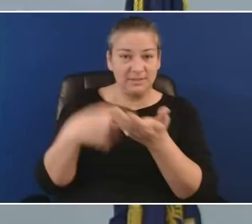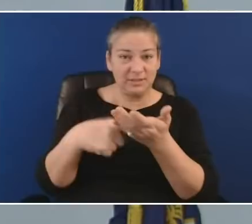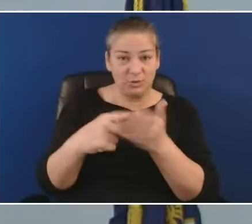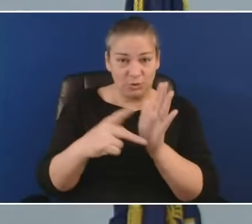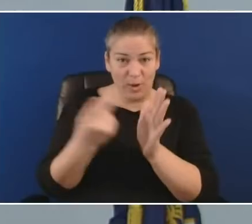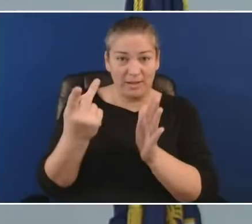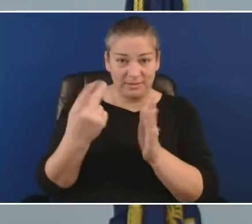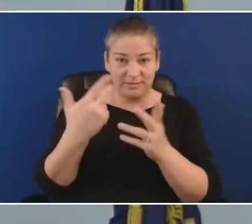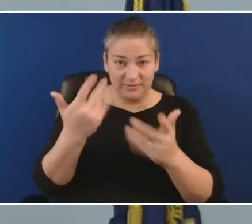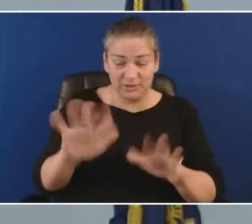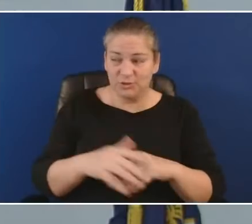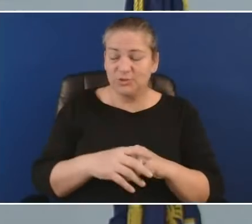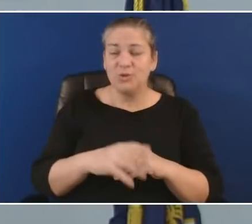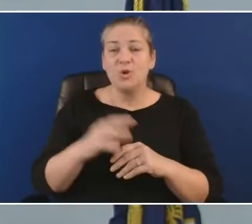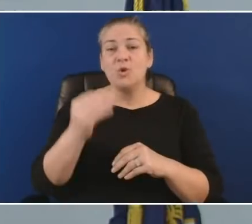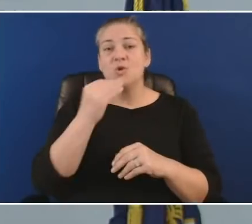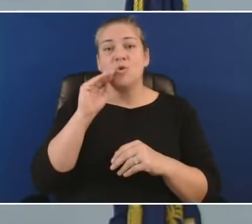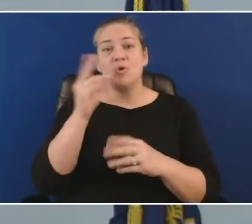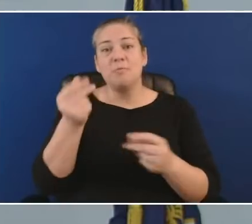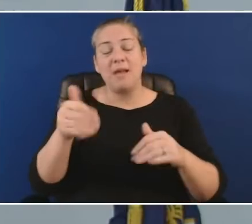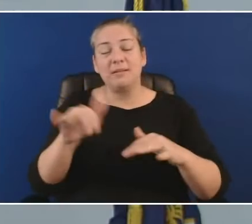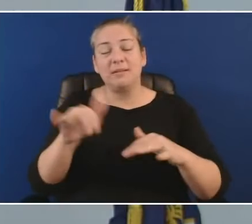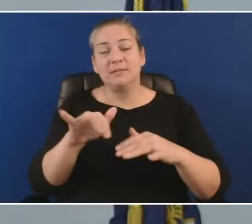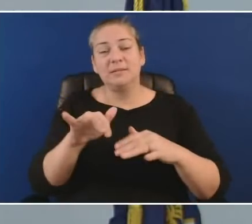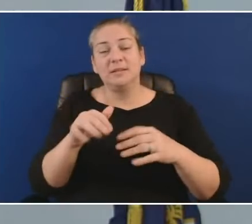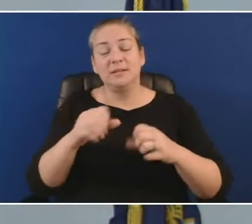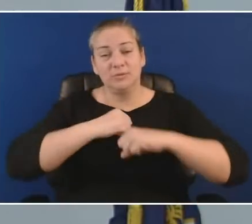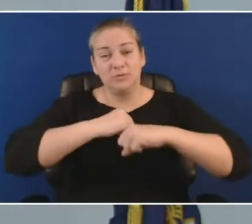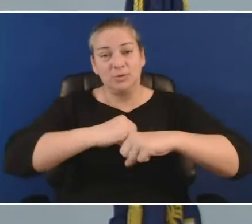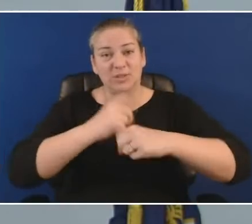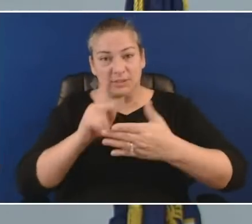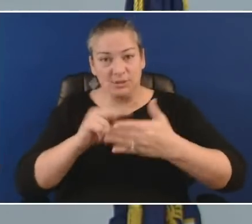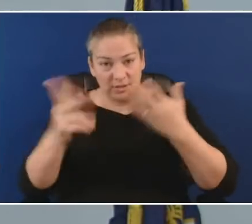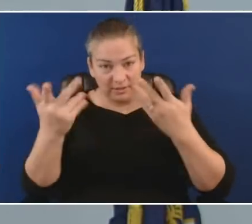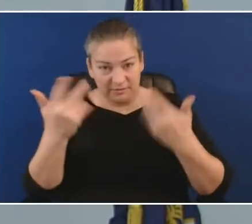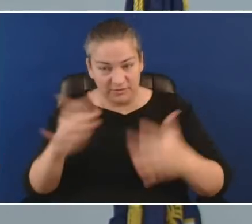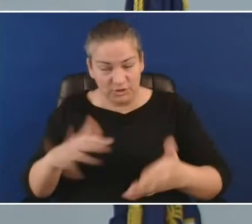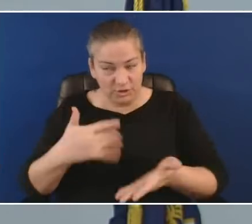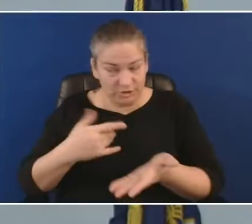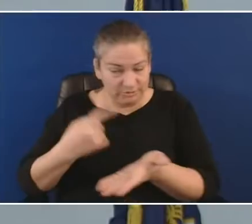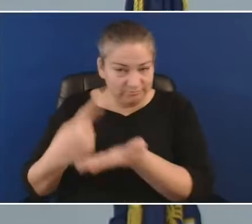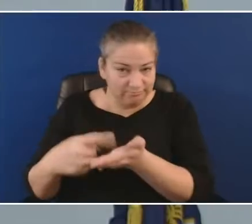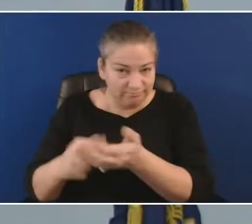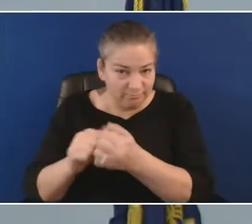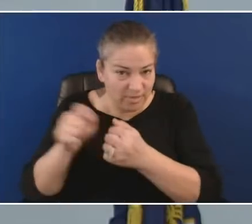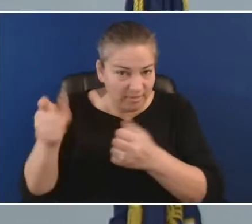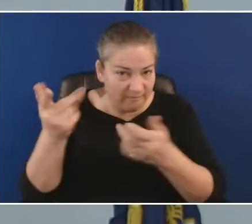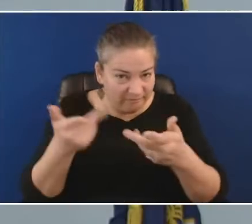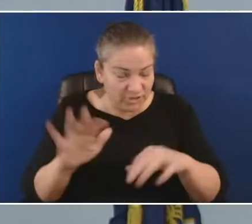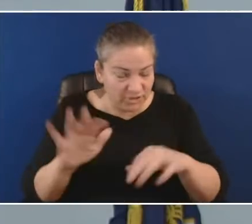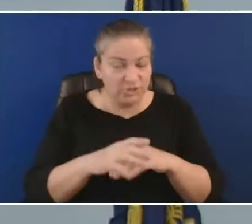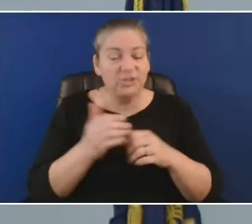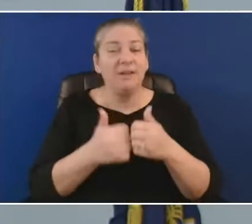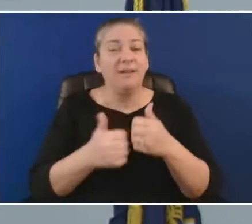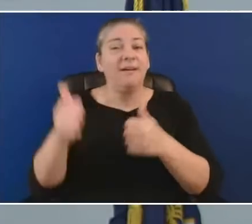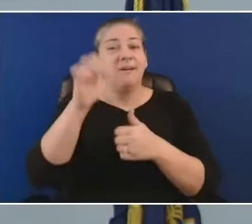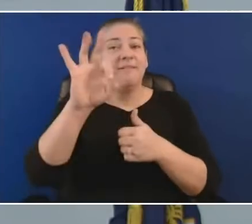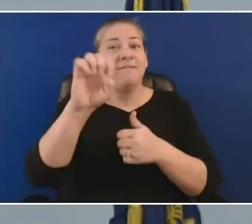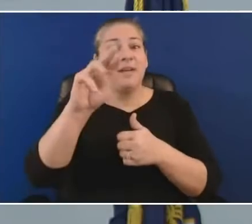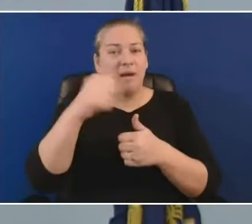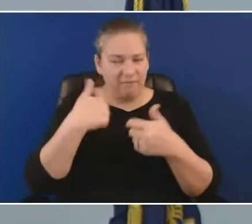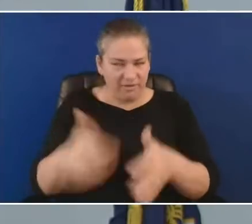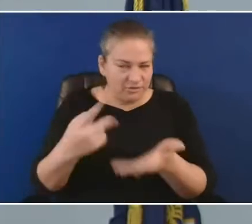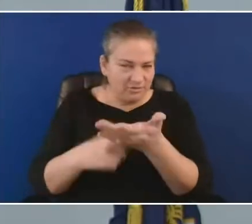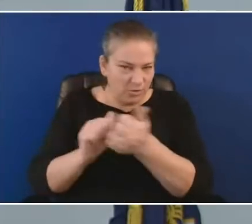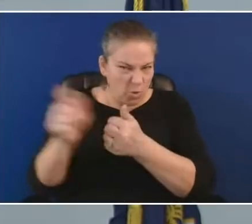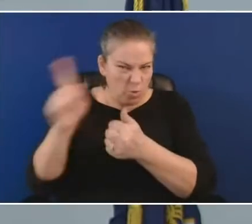Homeland Security, the secretary, and as well as the director of FEMA, who is going to be in Kentucky tomorrow. They have all